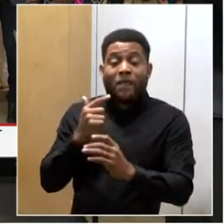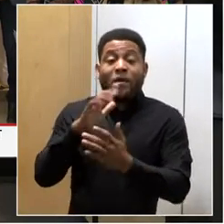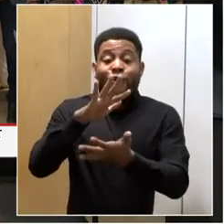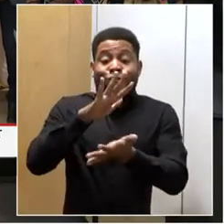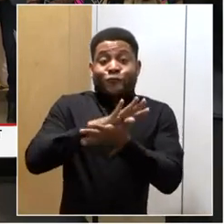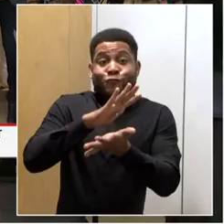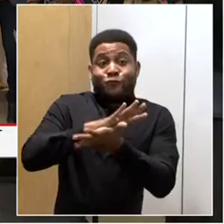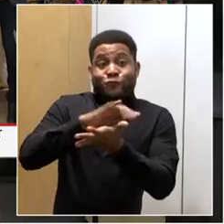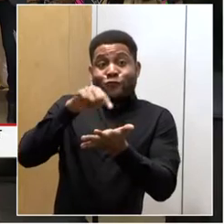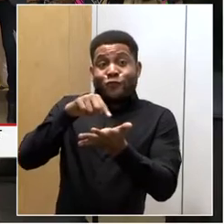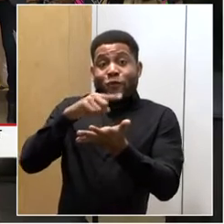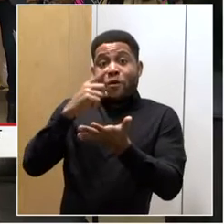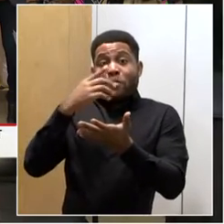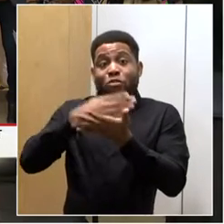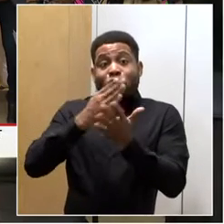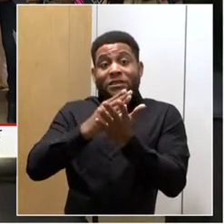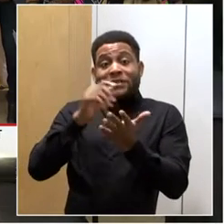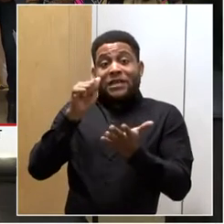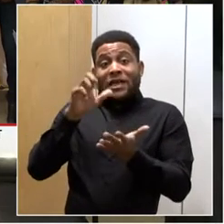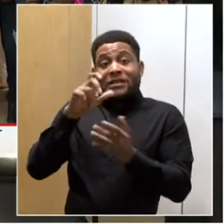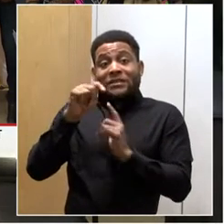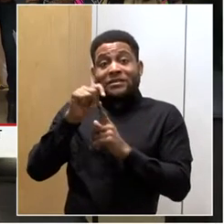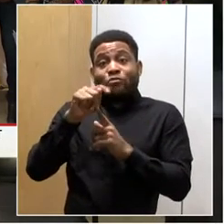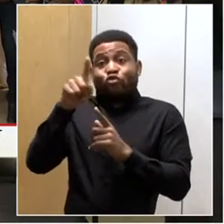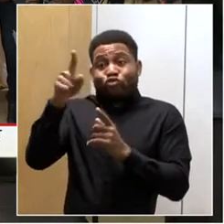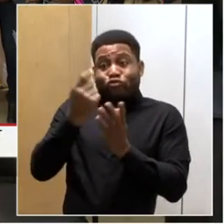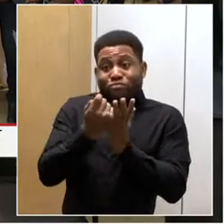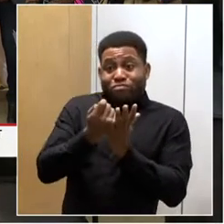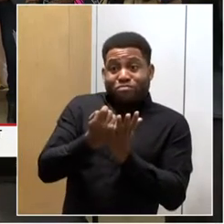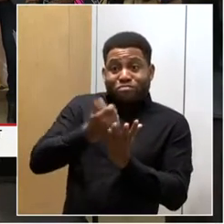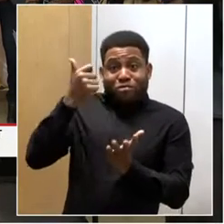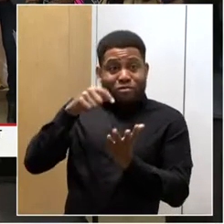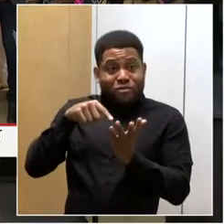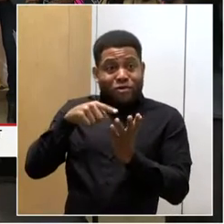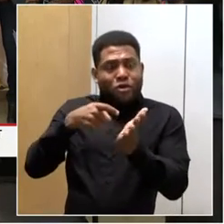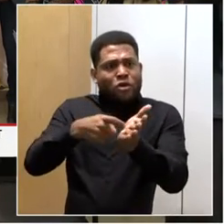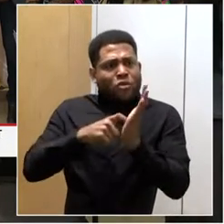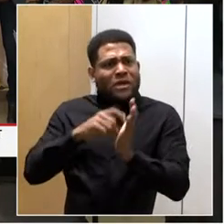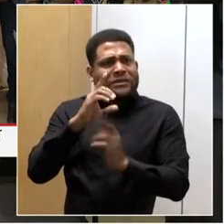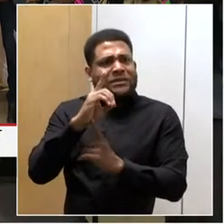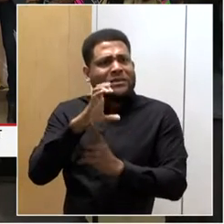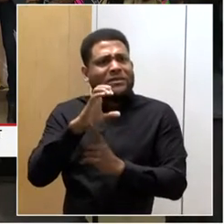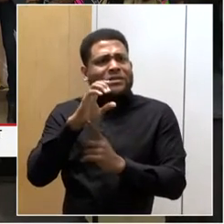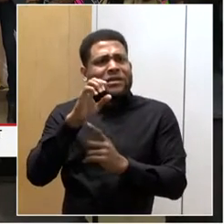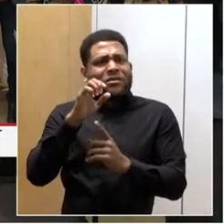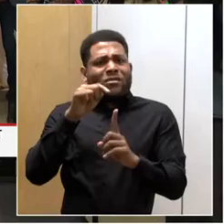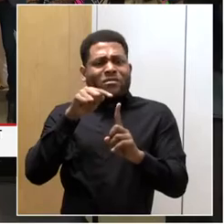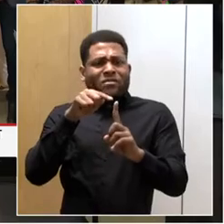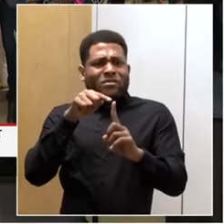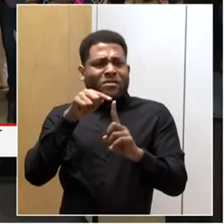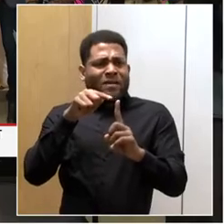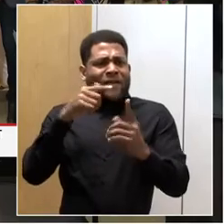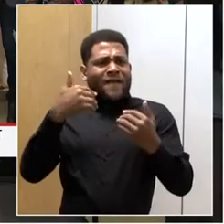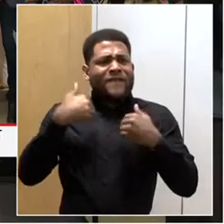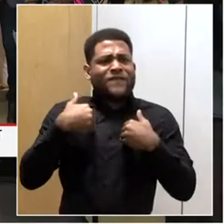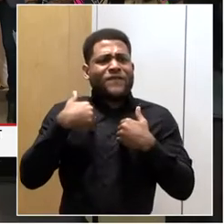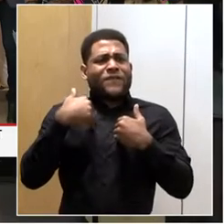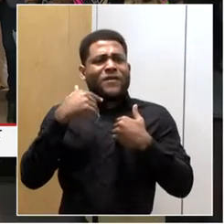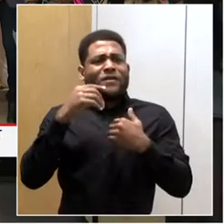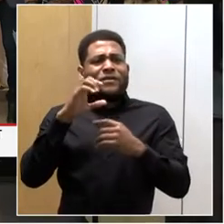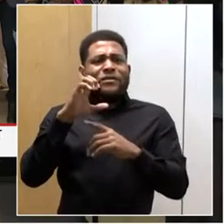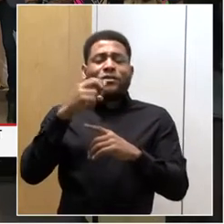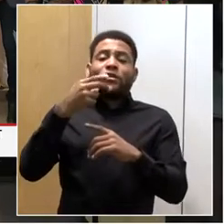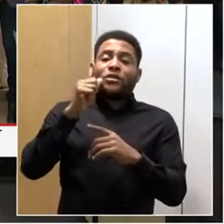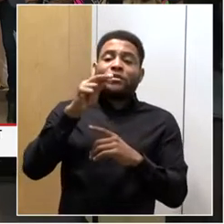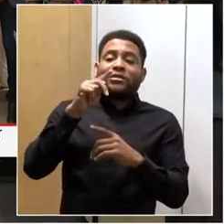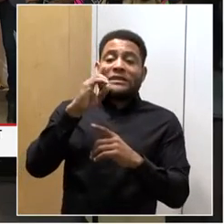Act? Why would you take it out if it requires the chancellor to stand before the city council? That's not what it requires. It does. No, it doesn't.